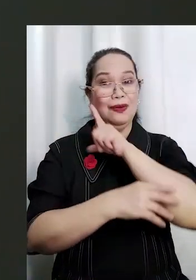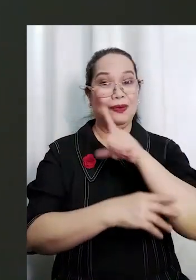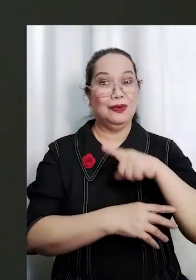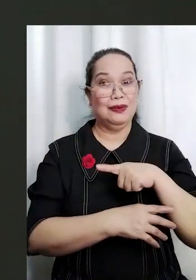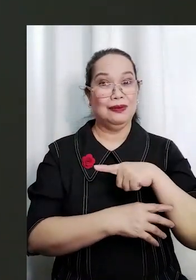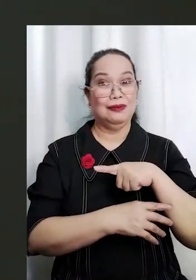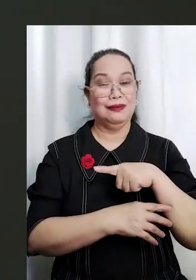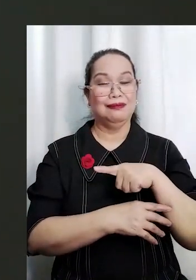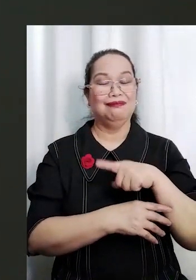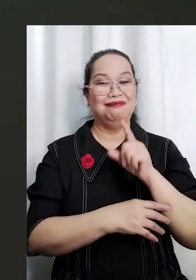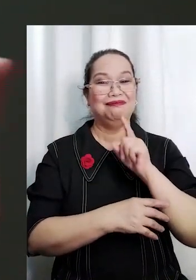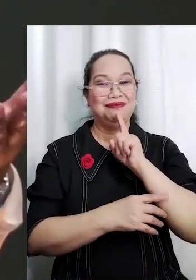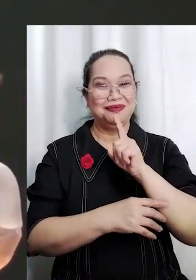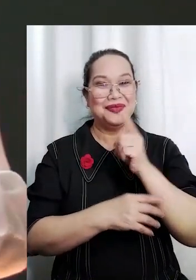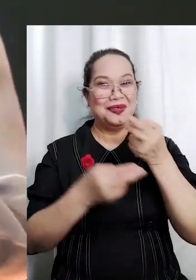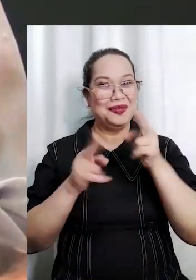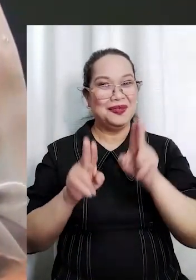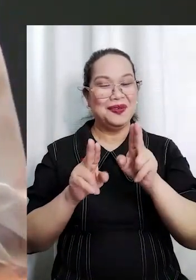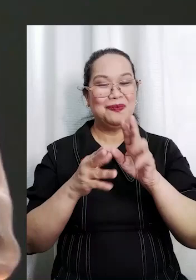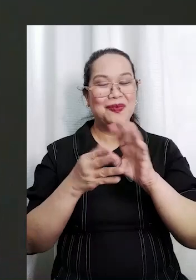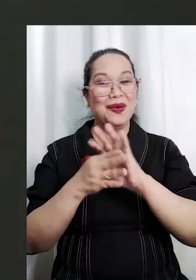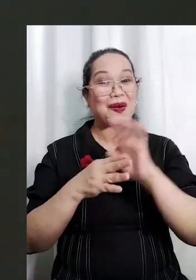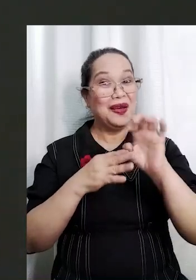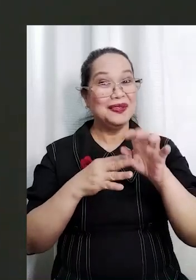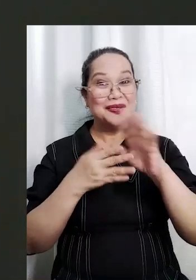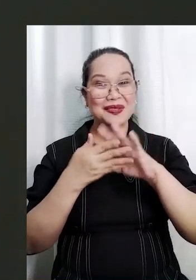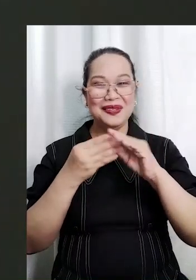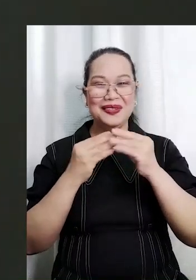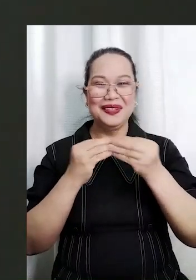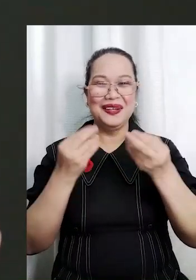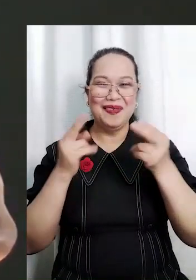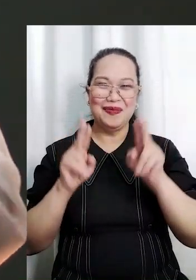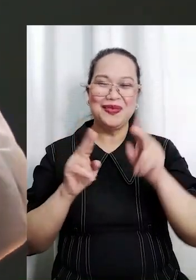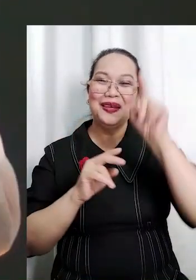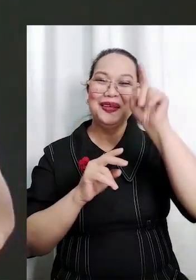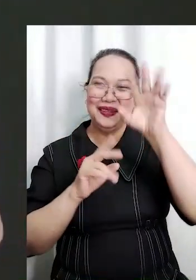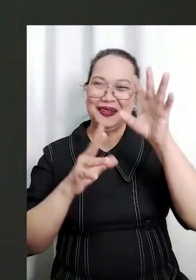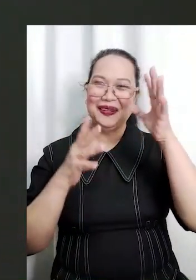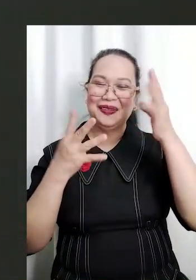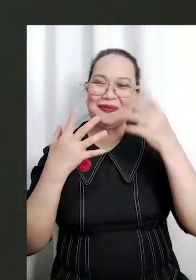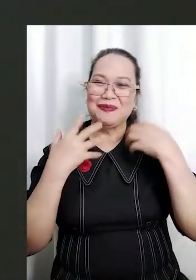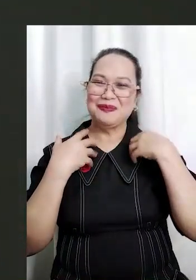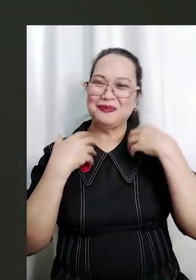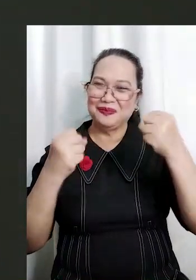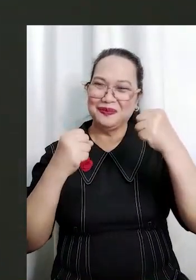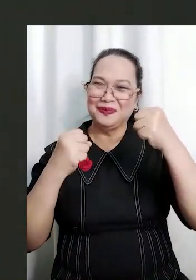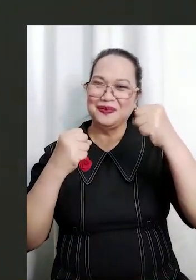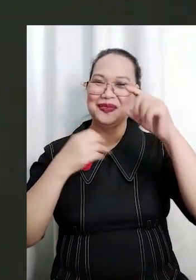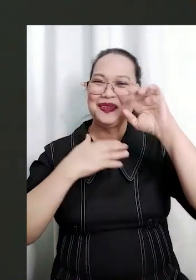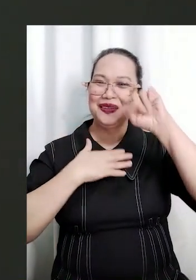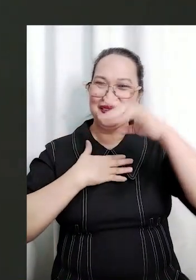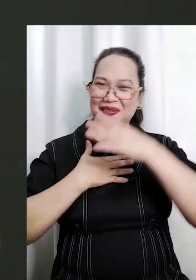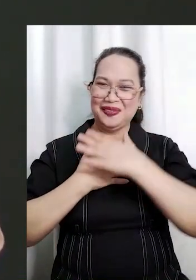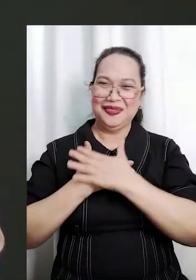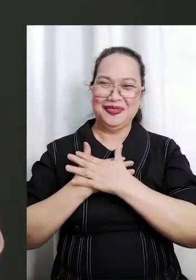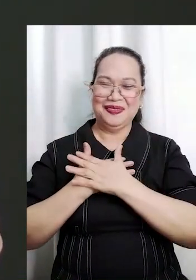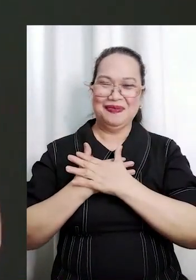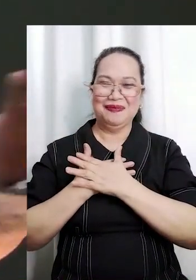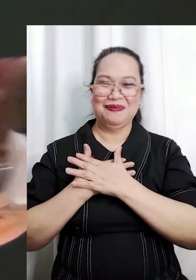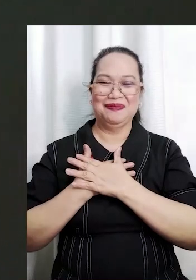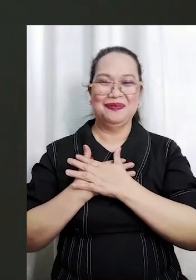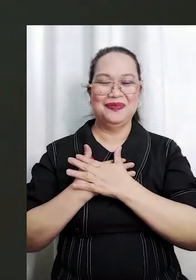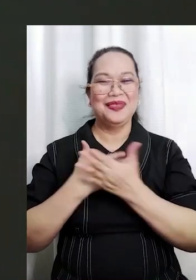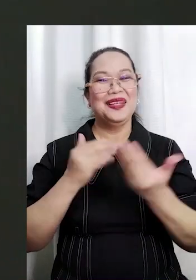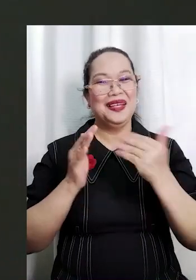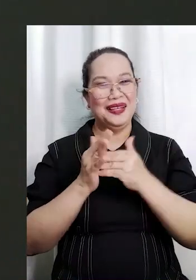Lord. Of course, you know how the story ended. God gave His grace of healing.